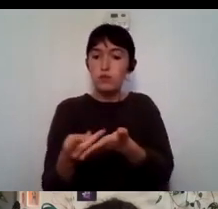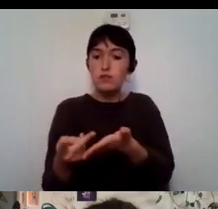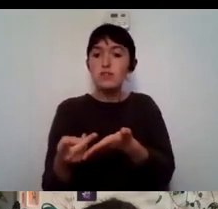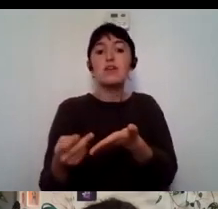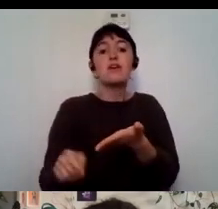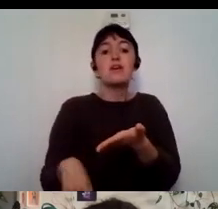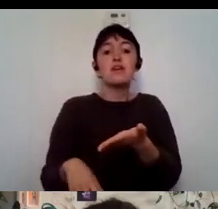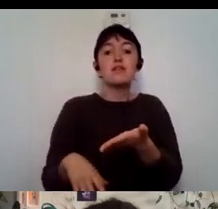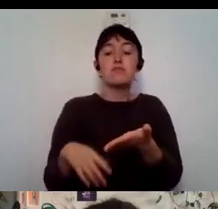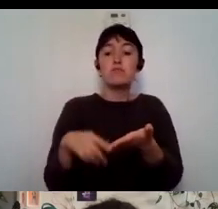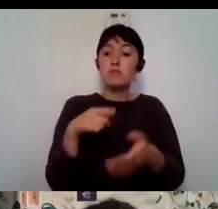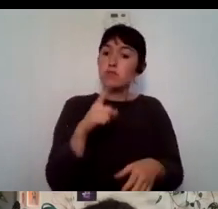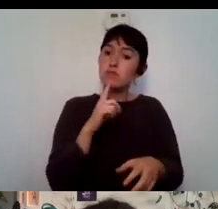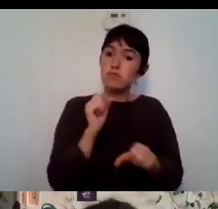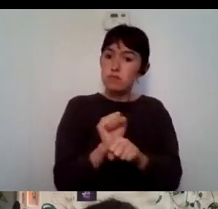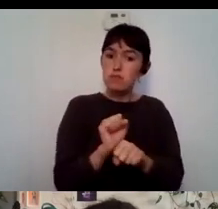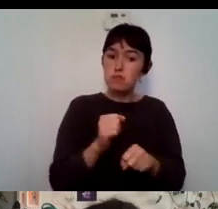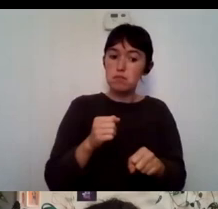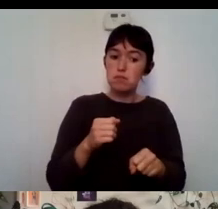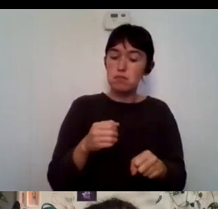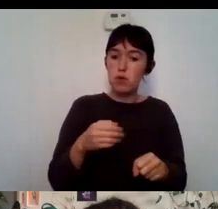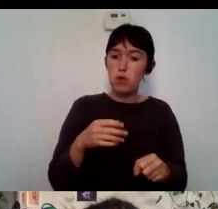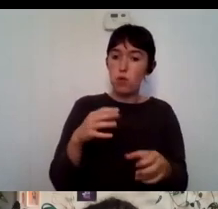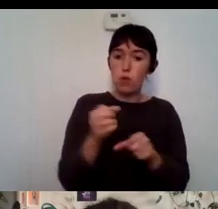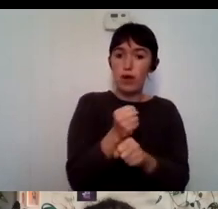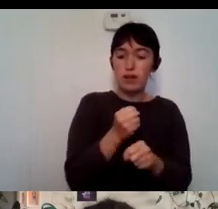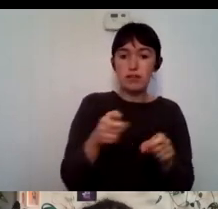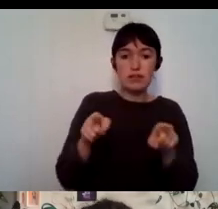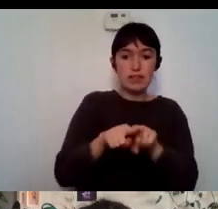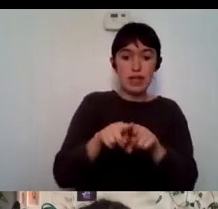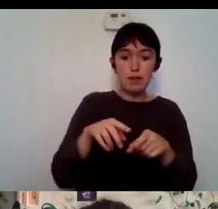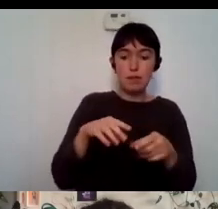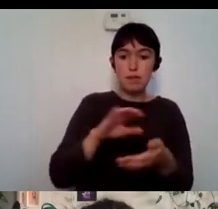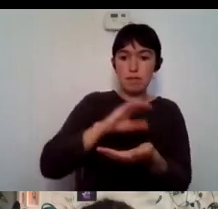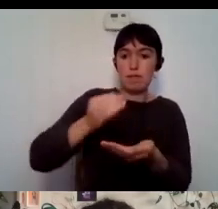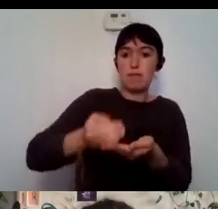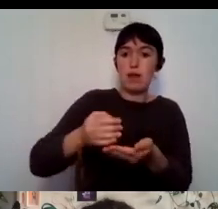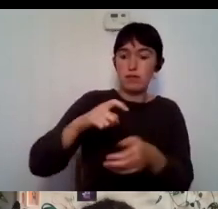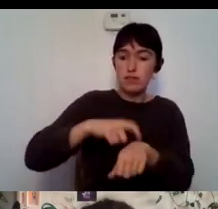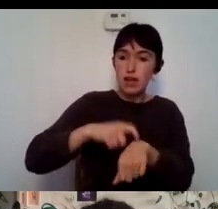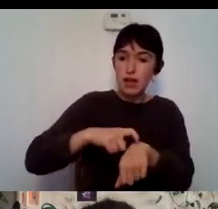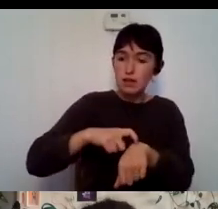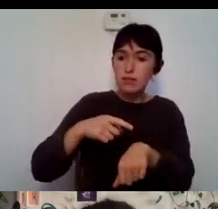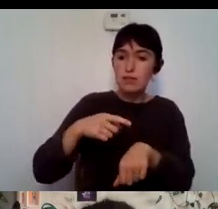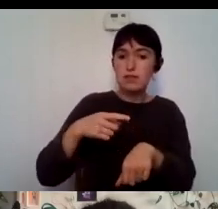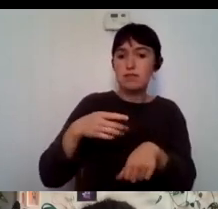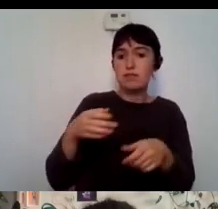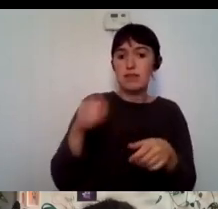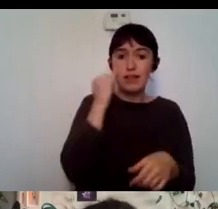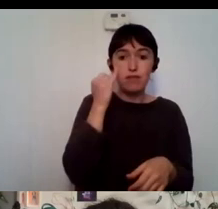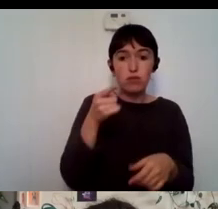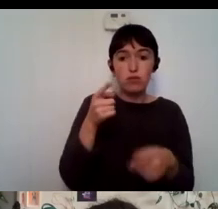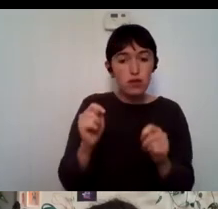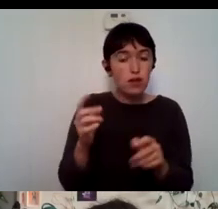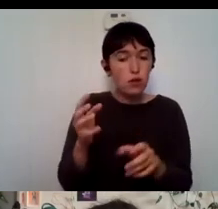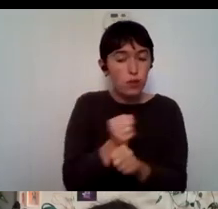actually as good at doing that as you are when you're trying to win. So there might not be necessarily anything